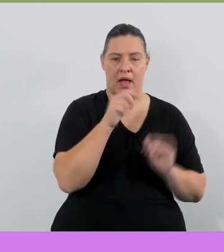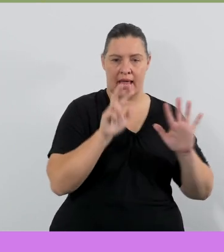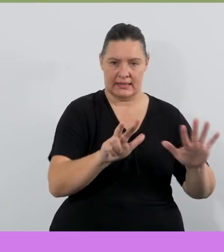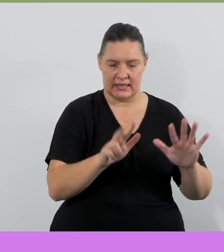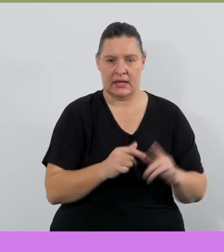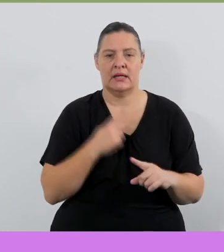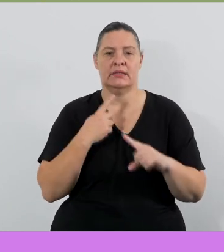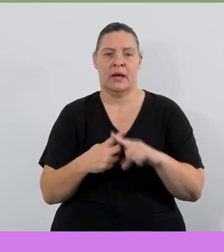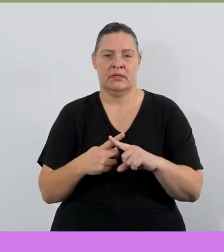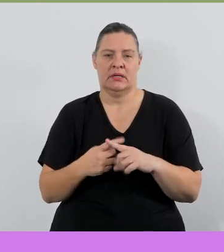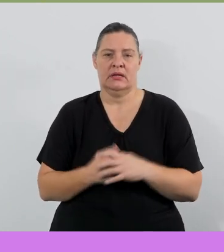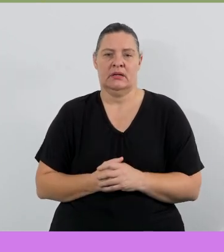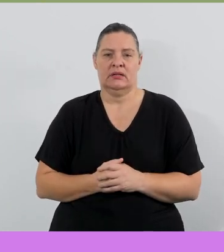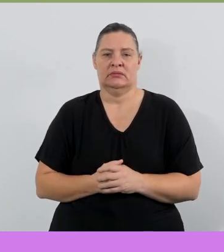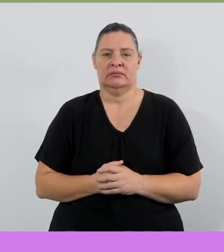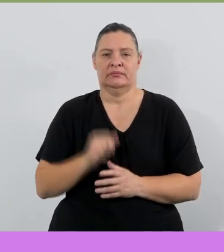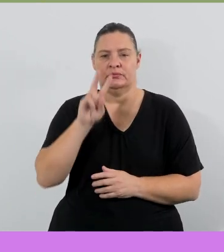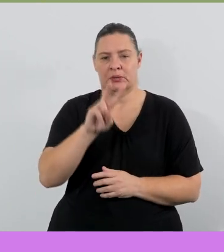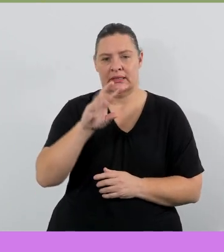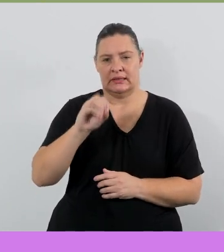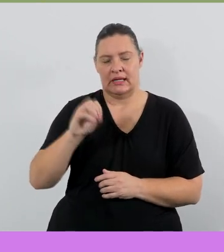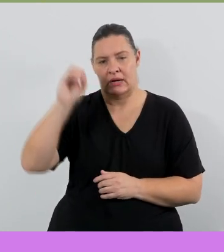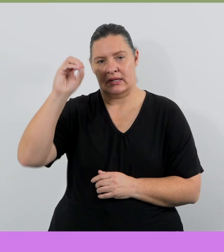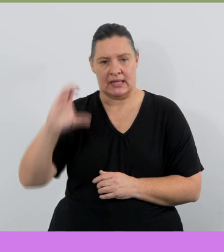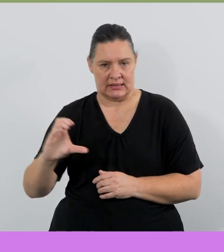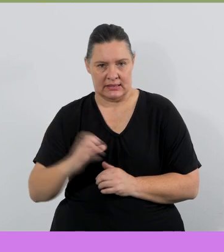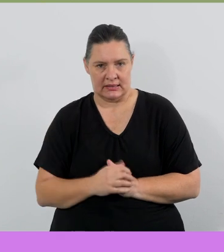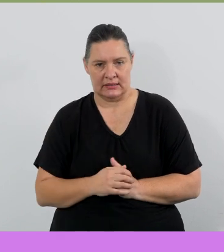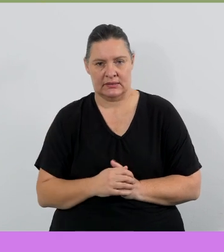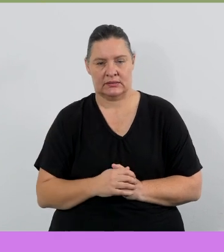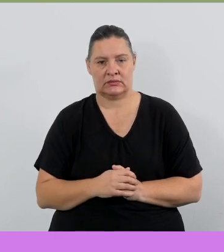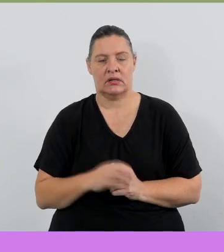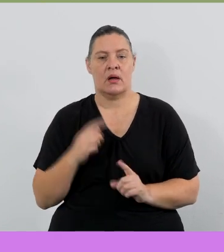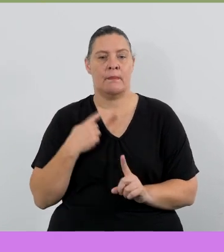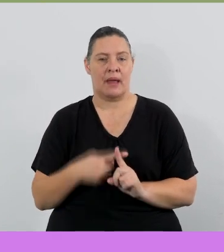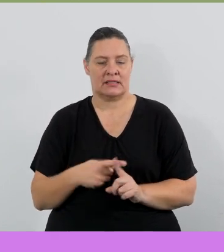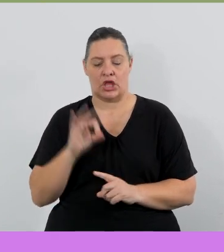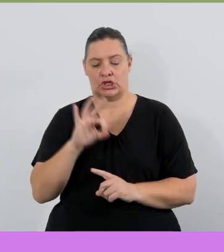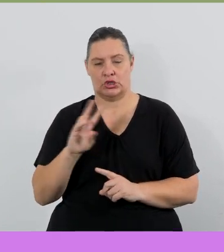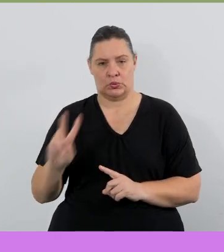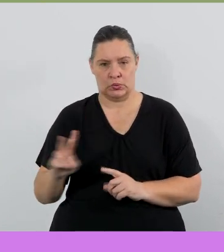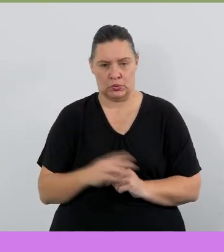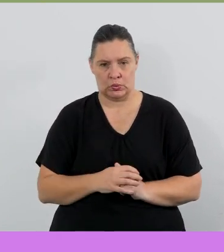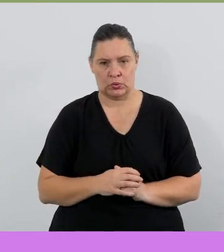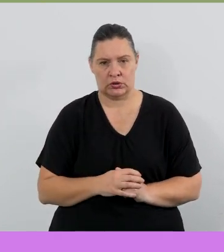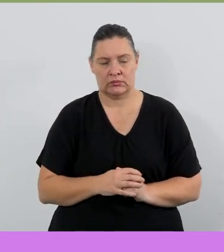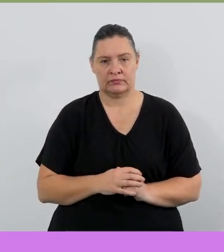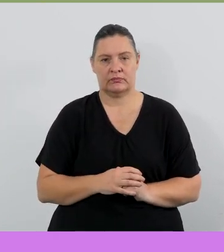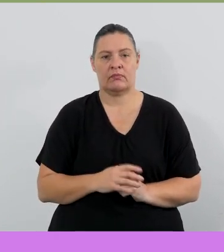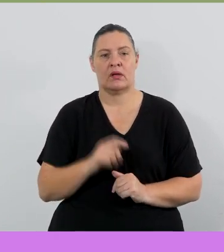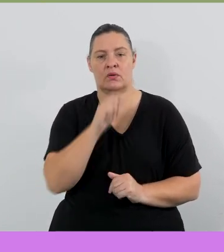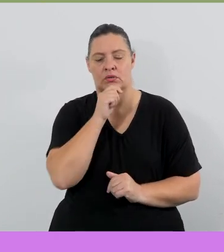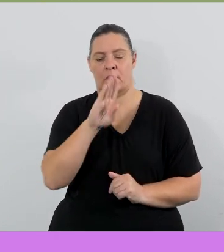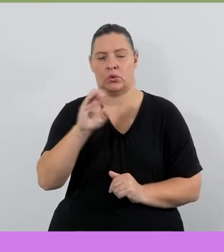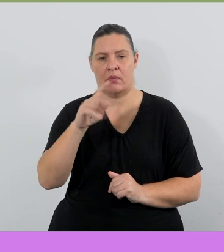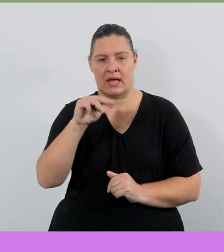1,8 multiply by 20 degrees Celsius, right, plus my 32. So I'm going to use